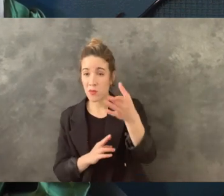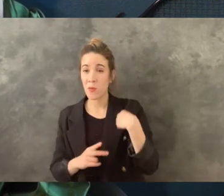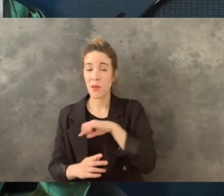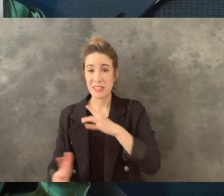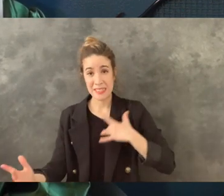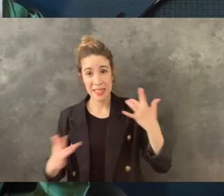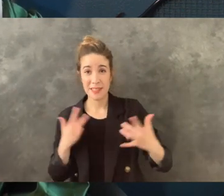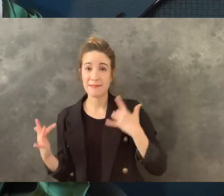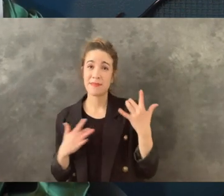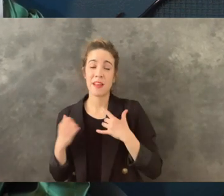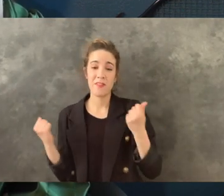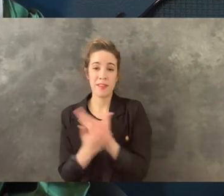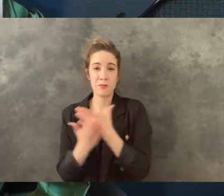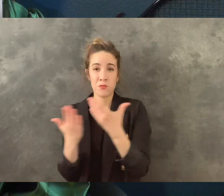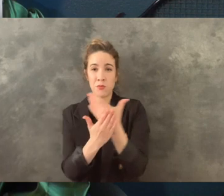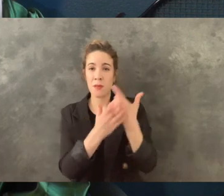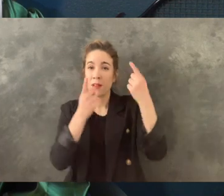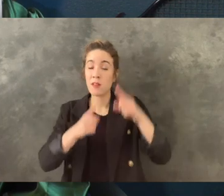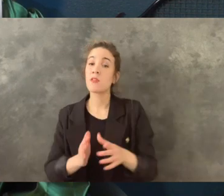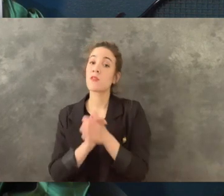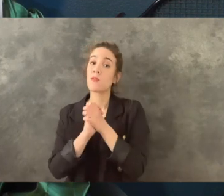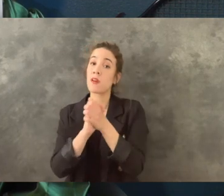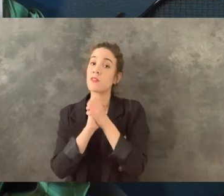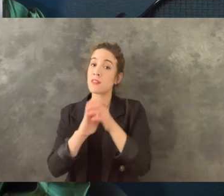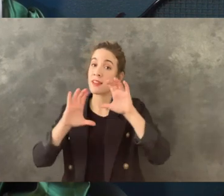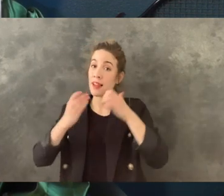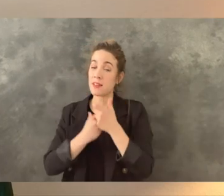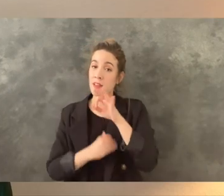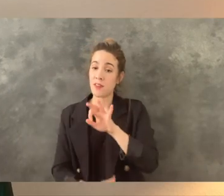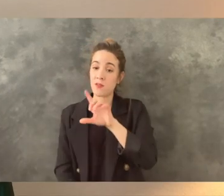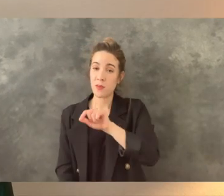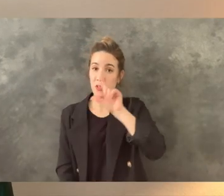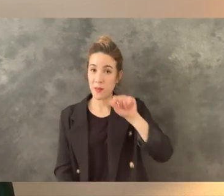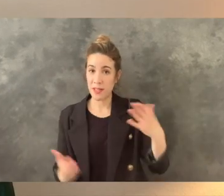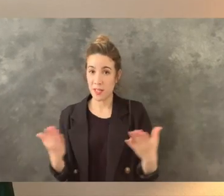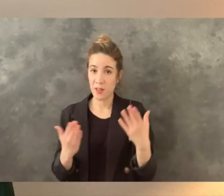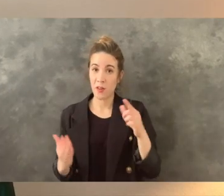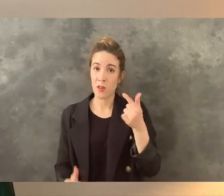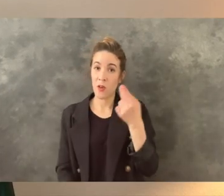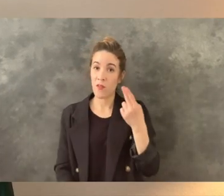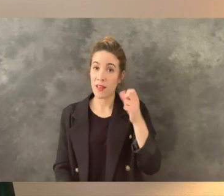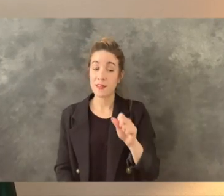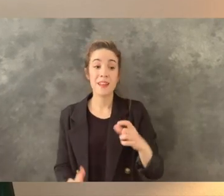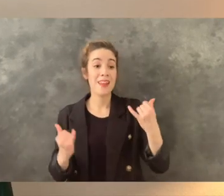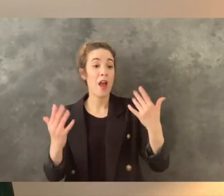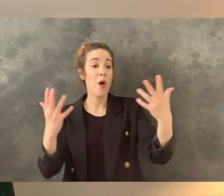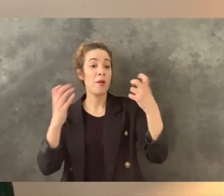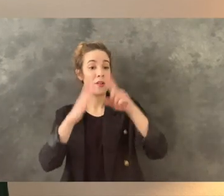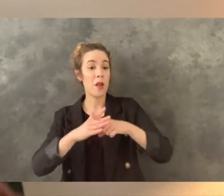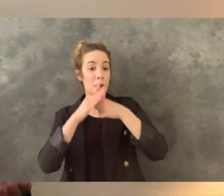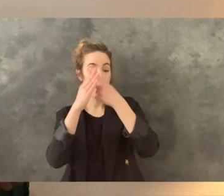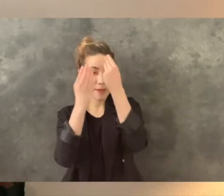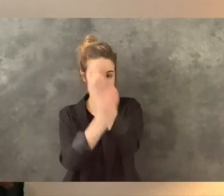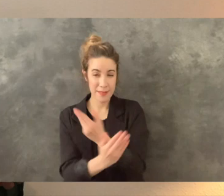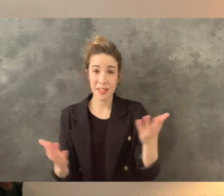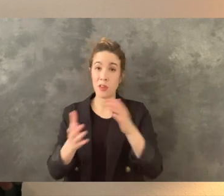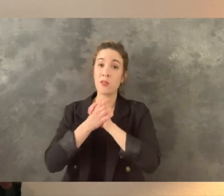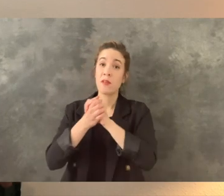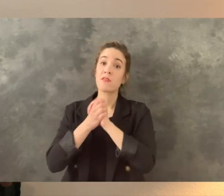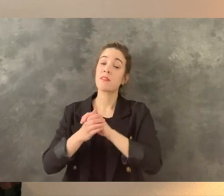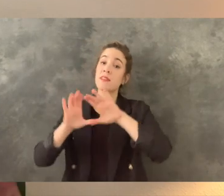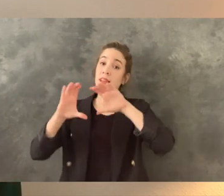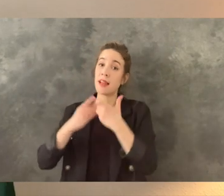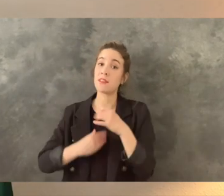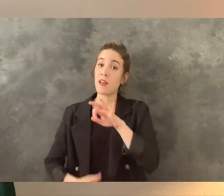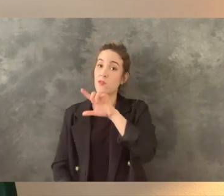new memories. Congratulations, Gulf High, Class of 2020. Hello. I'd like to start off by saying, congratulations,